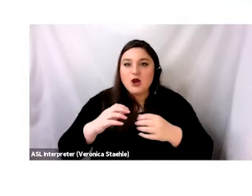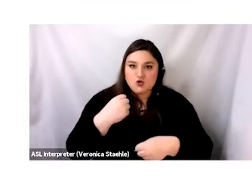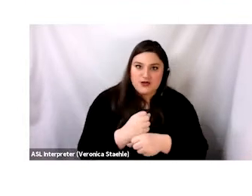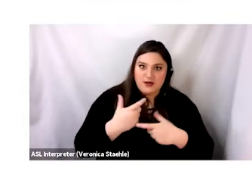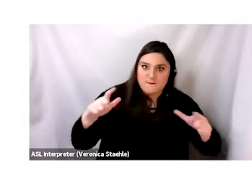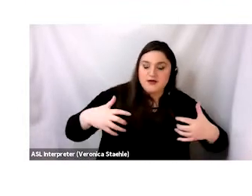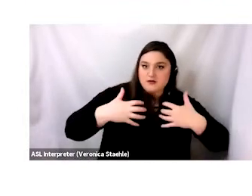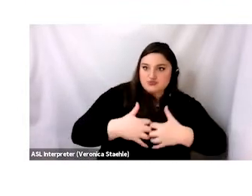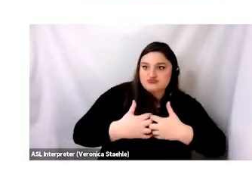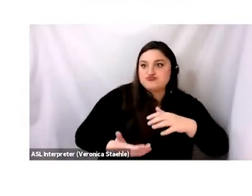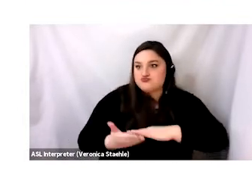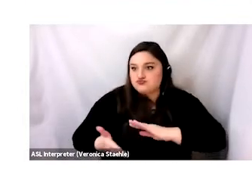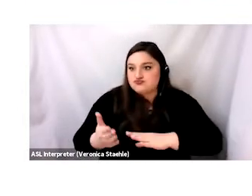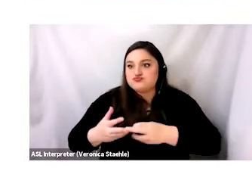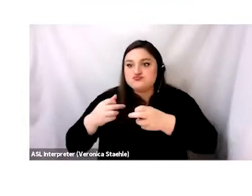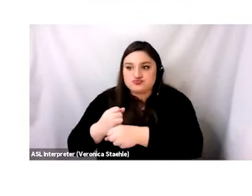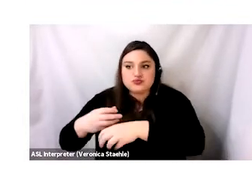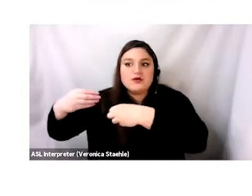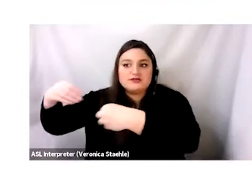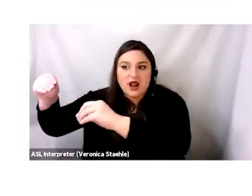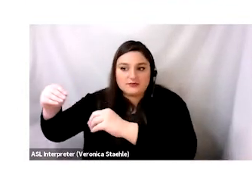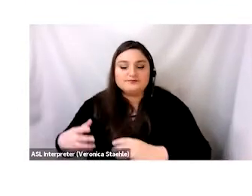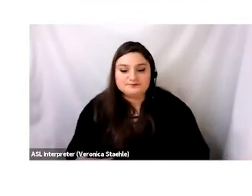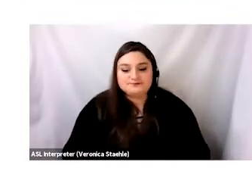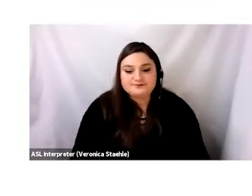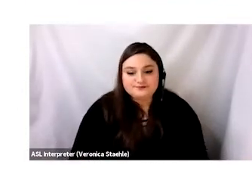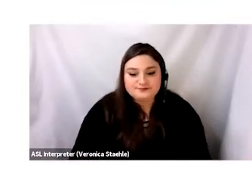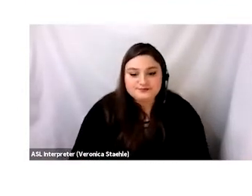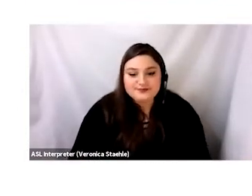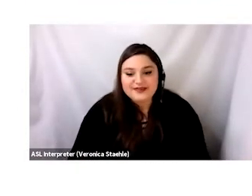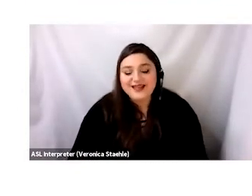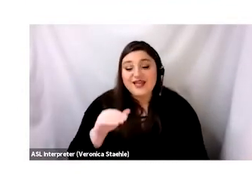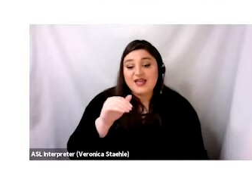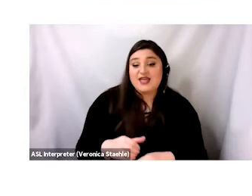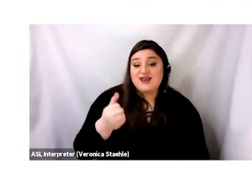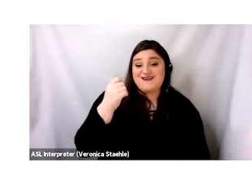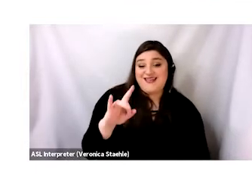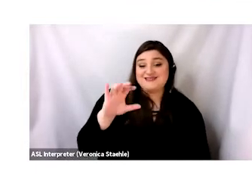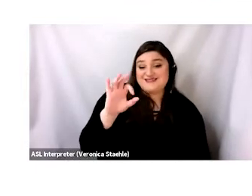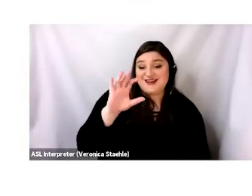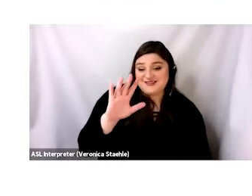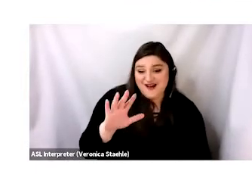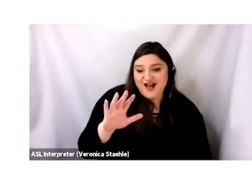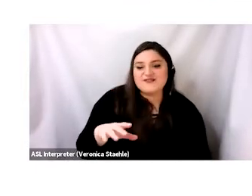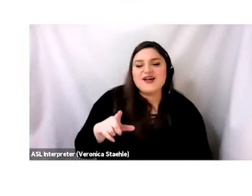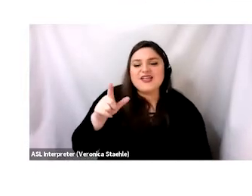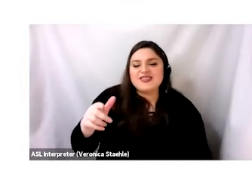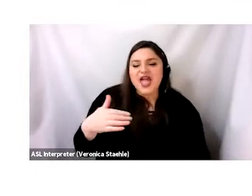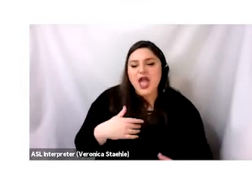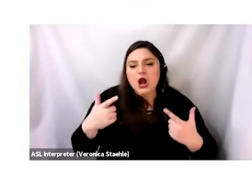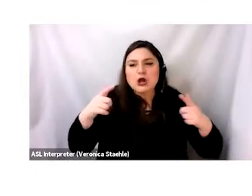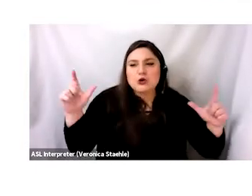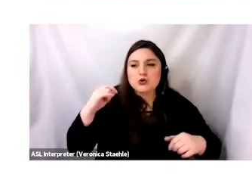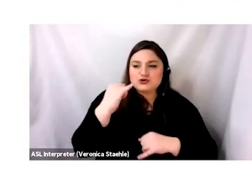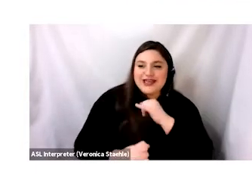and the International Exposition was held in what is now Piedmont Park in Atlanta, a few miles away from